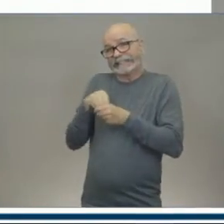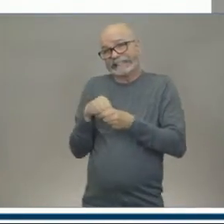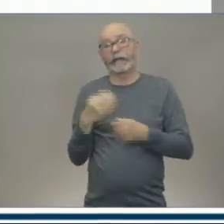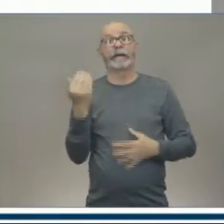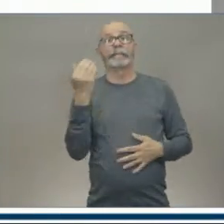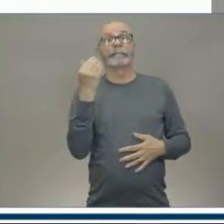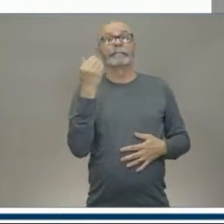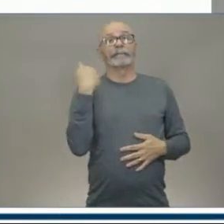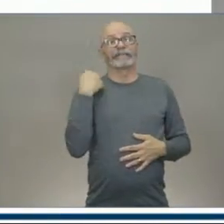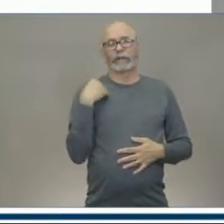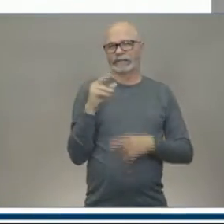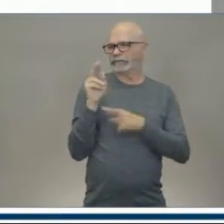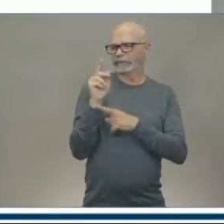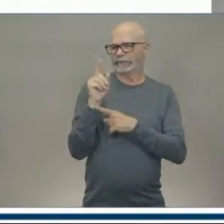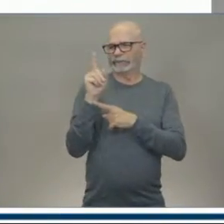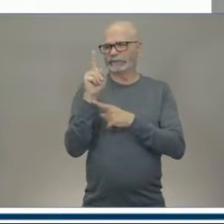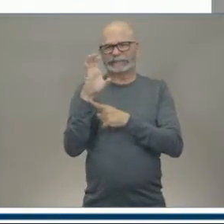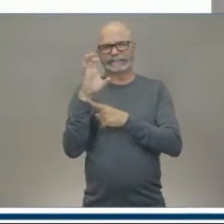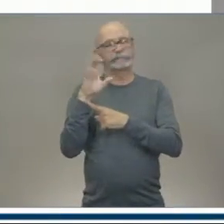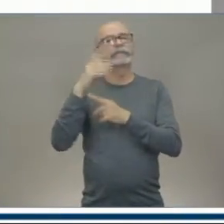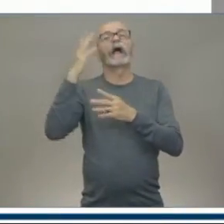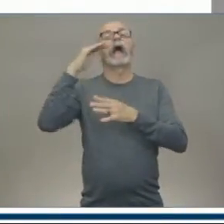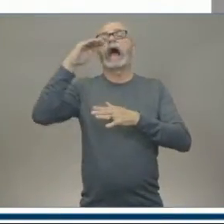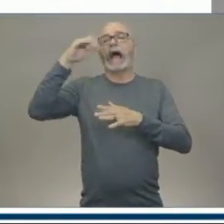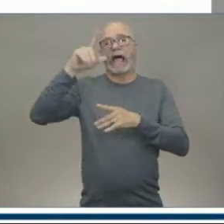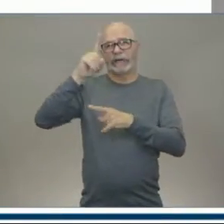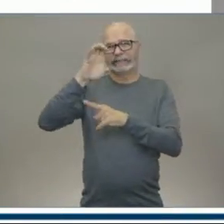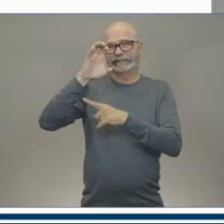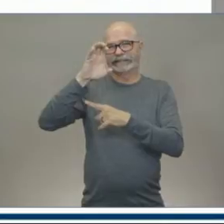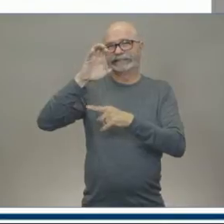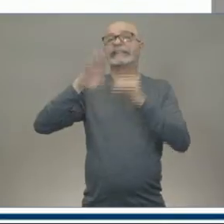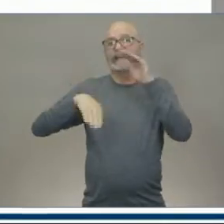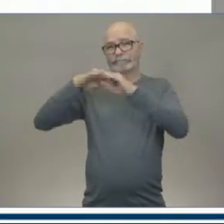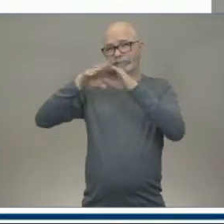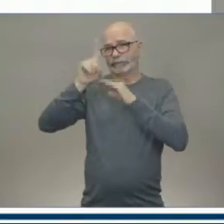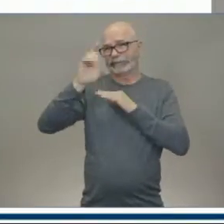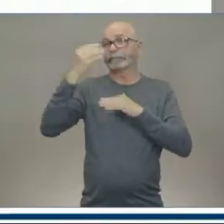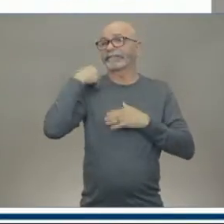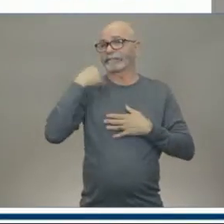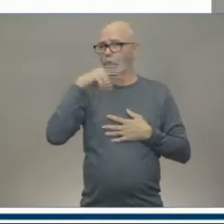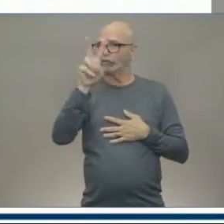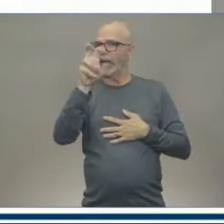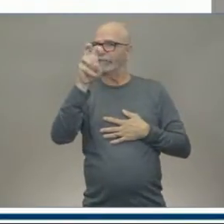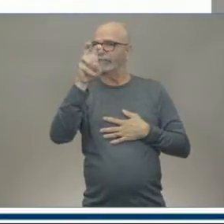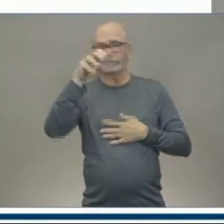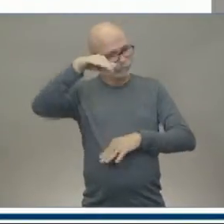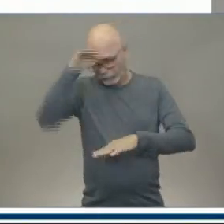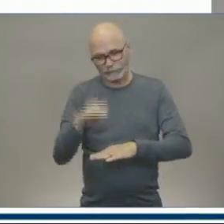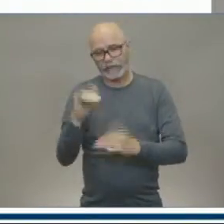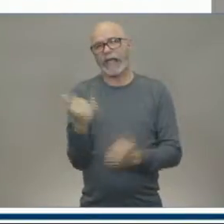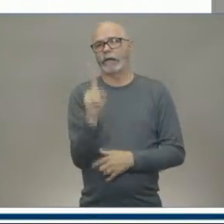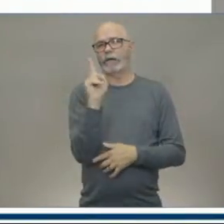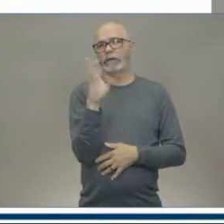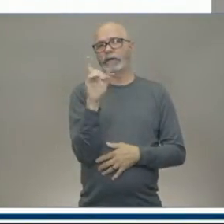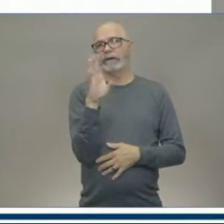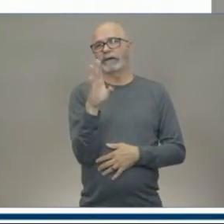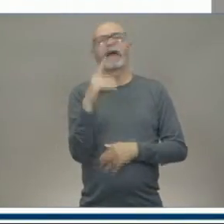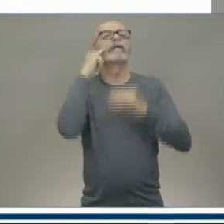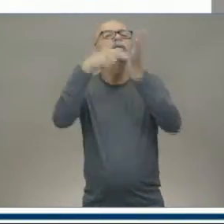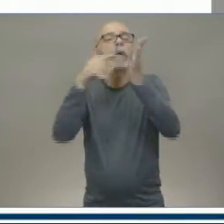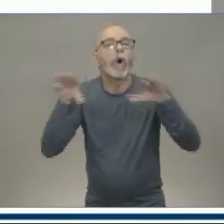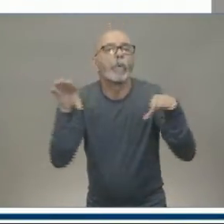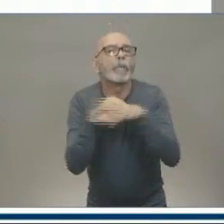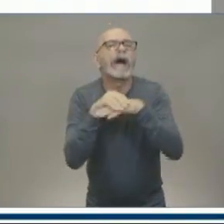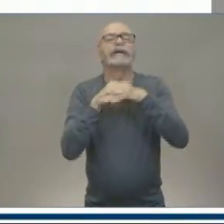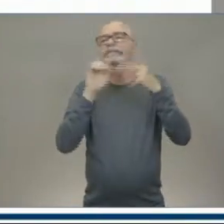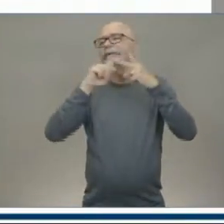to a maximum of 100 down from 200. An example would be a wedding reception in a hotel ballroom